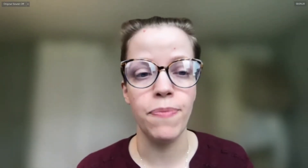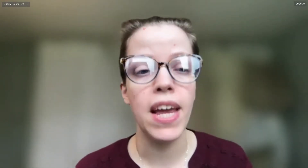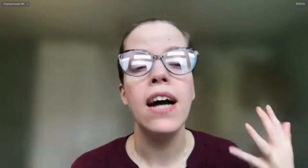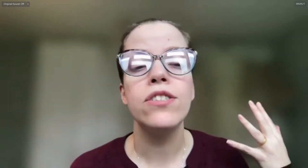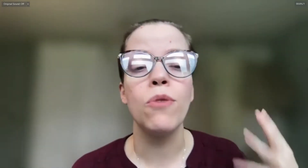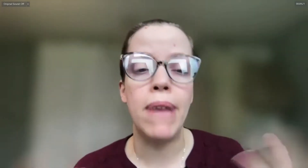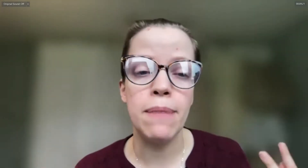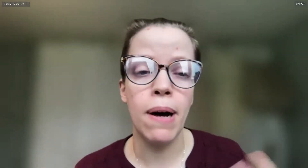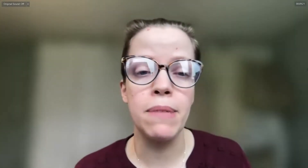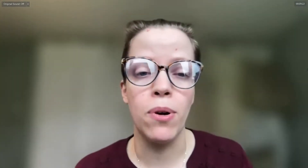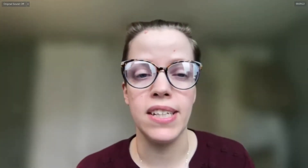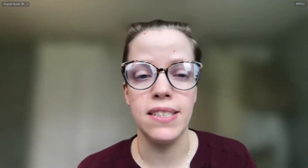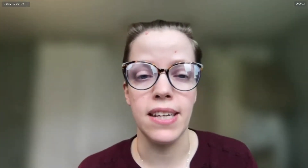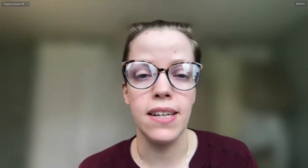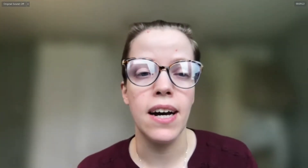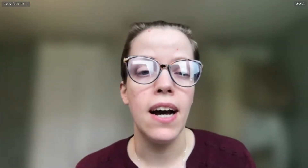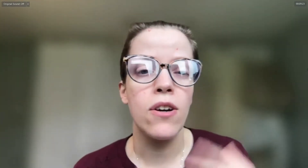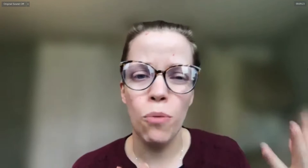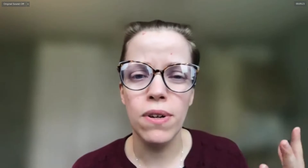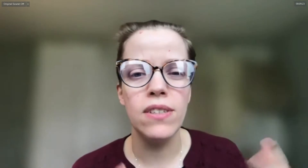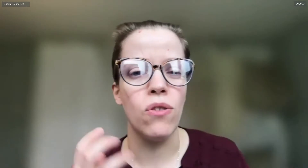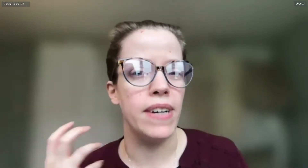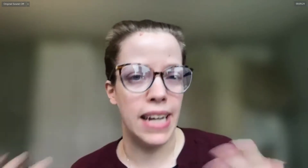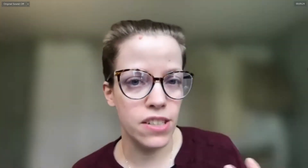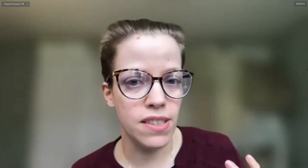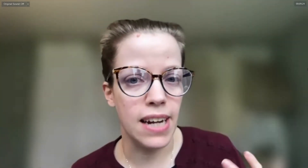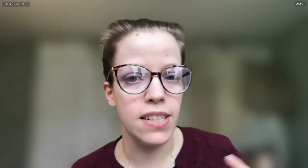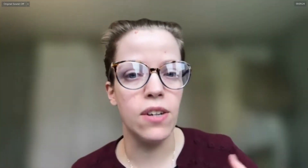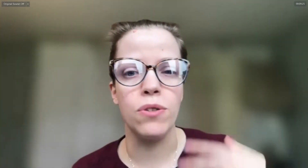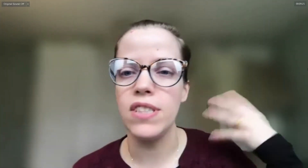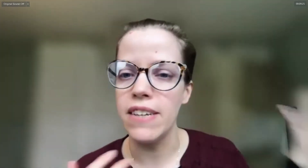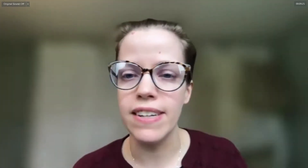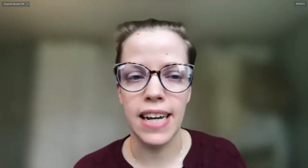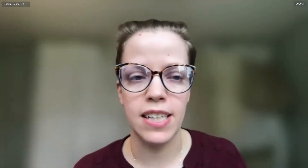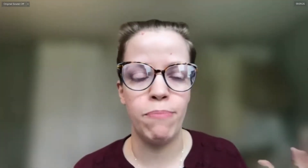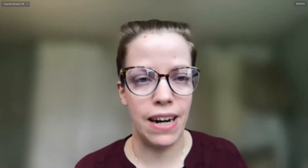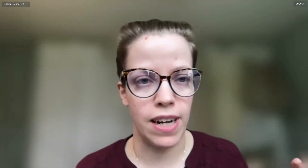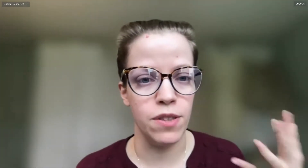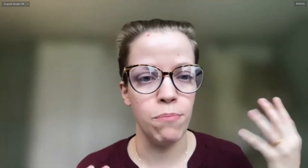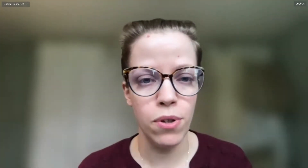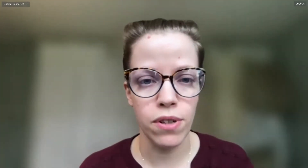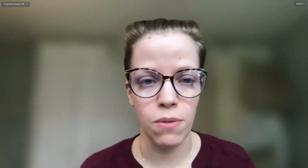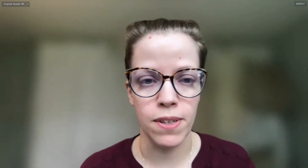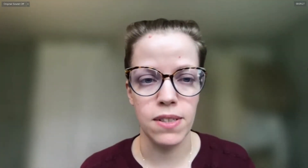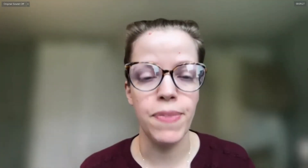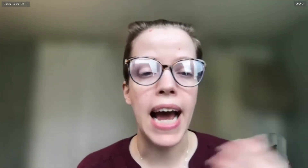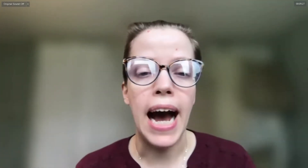identities. So many public bodies seek corporate or financial sector or senior executive backgrounds in board recruitment. And